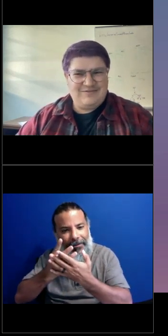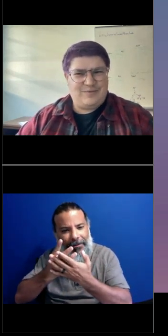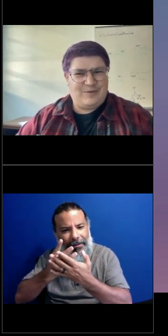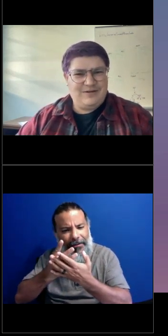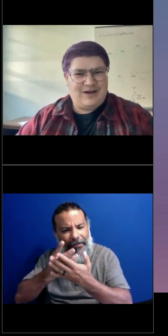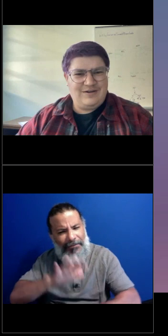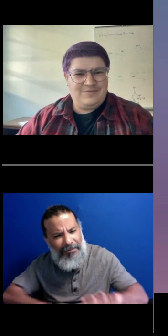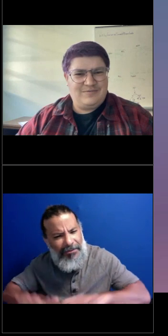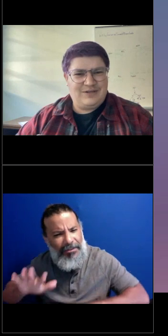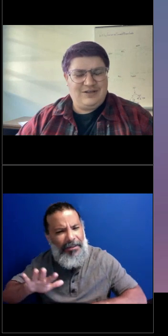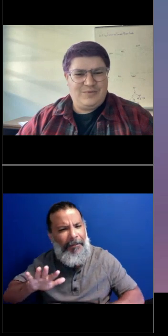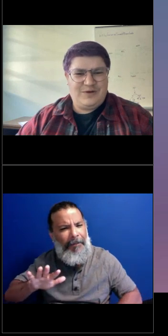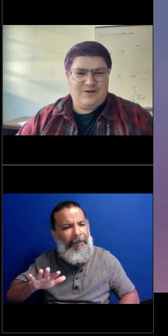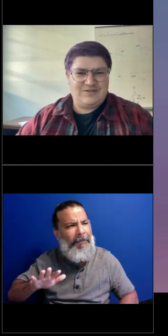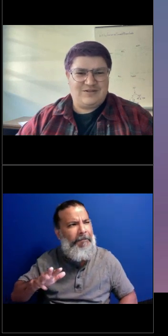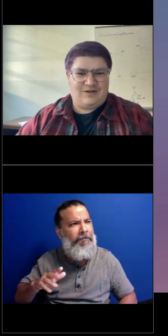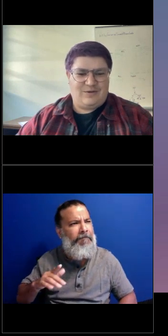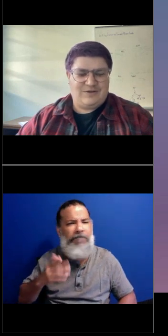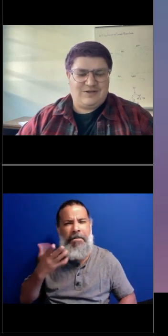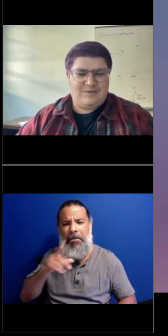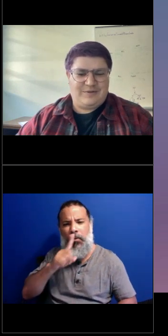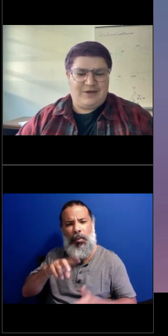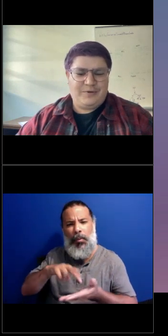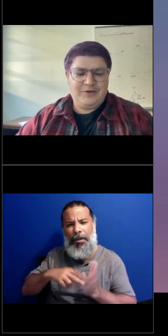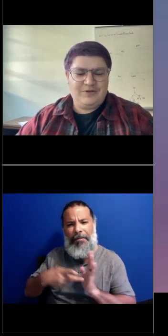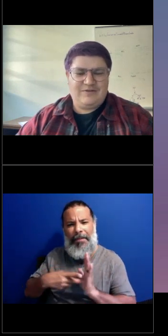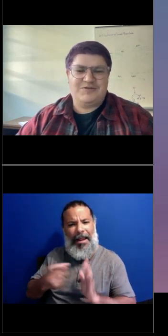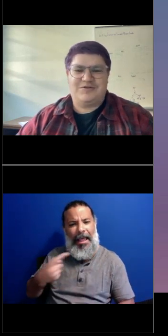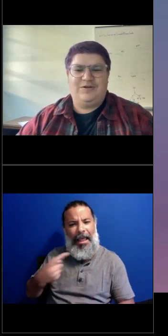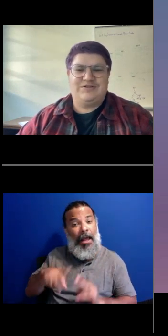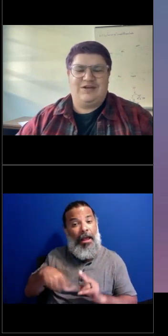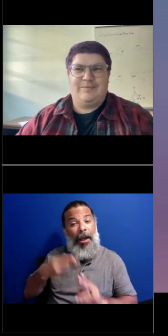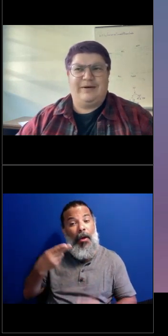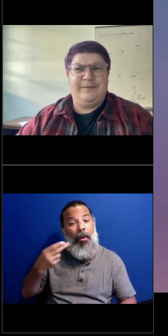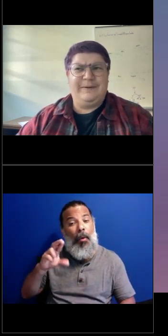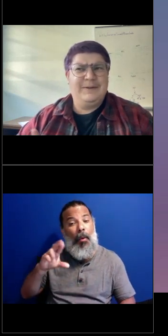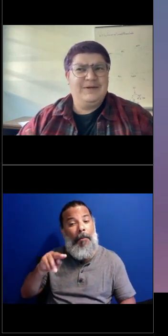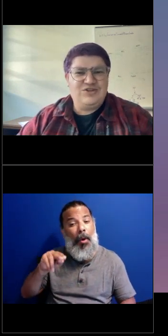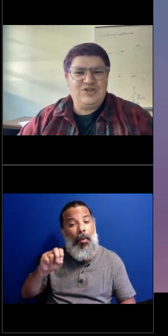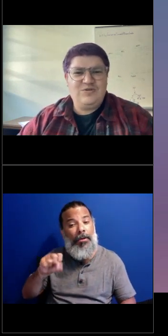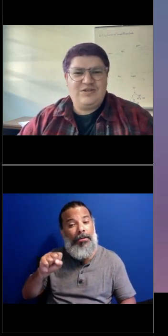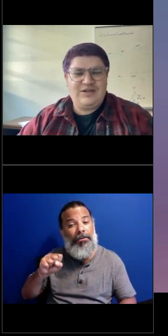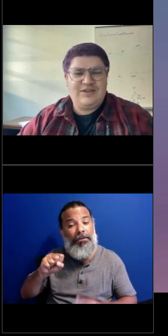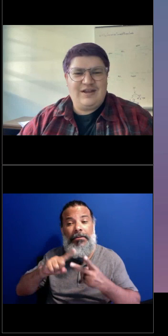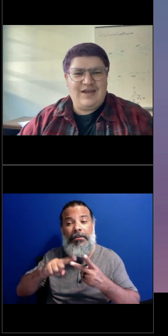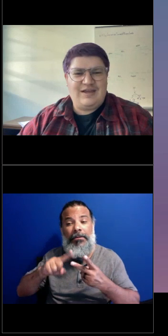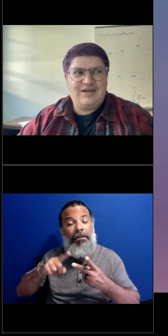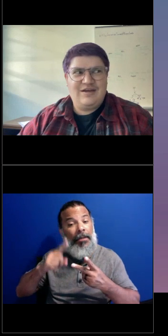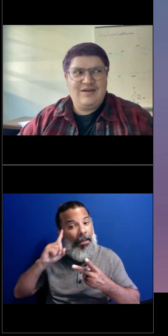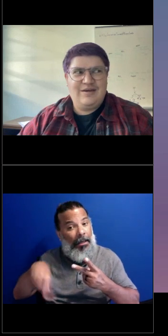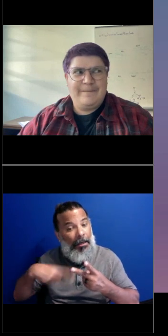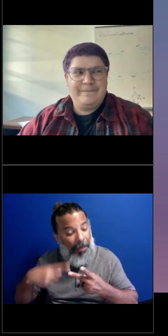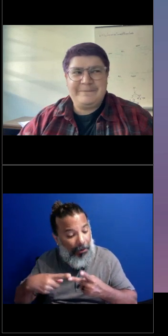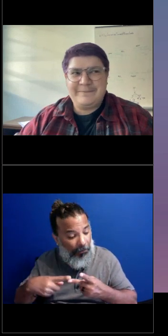kind of like, well, I don't really know what you're asking. Are you asking about my hormone levels? Are you asking about, do you think that